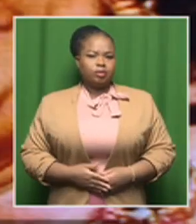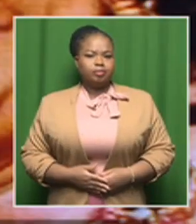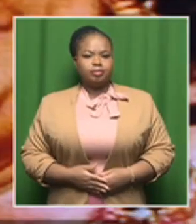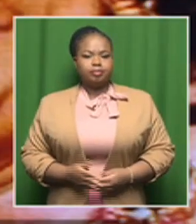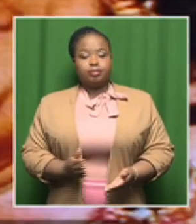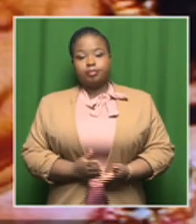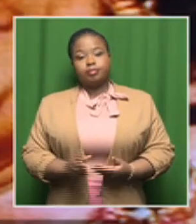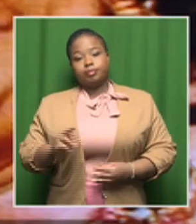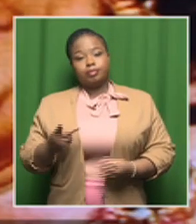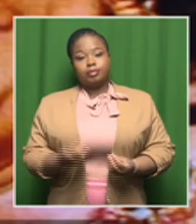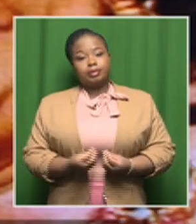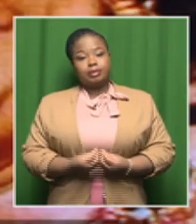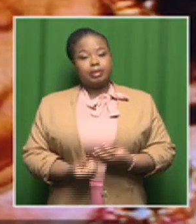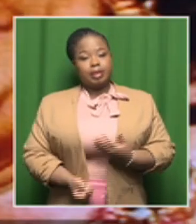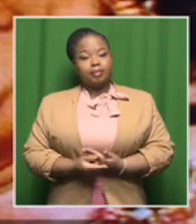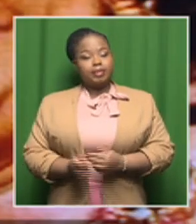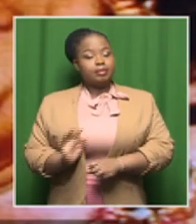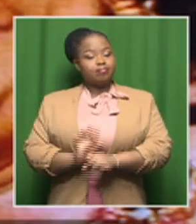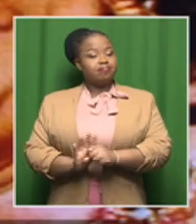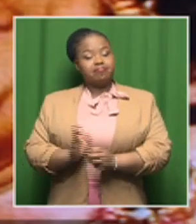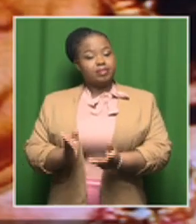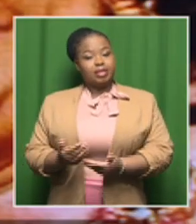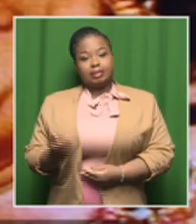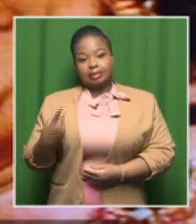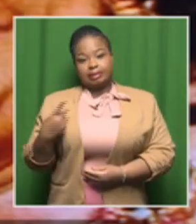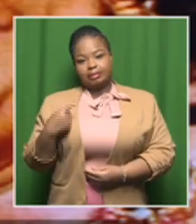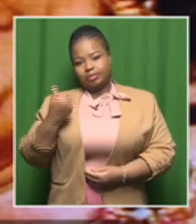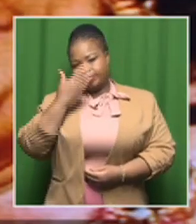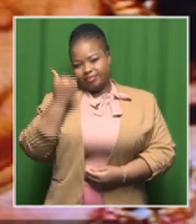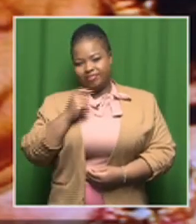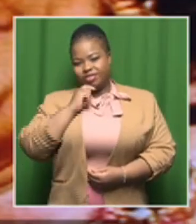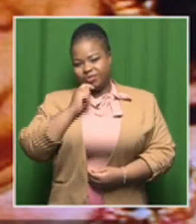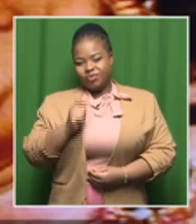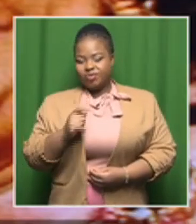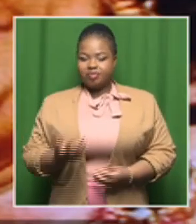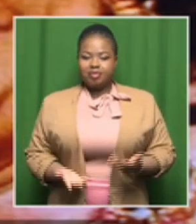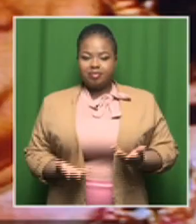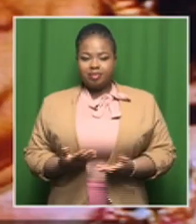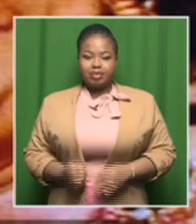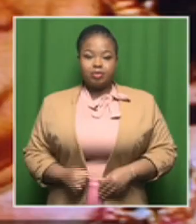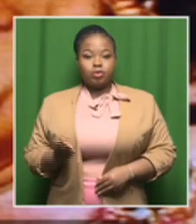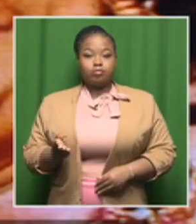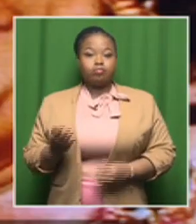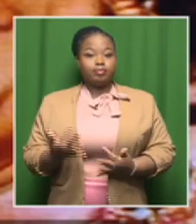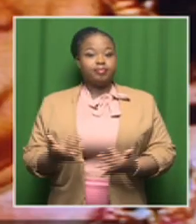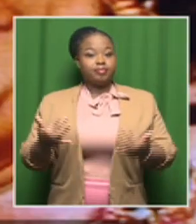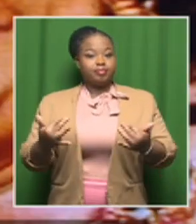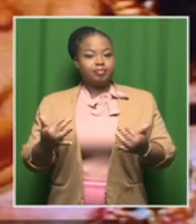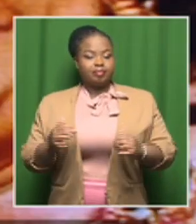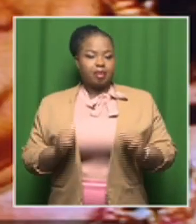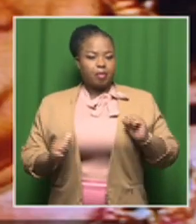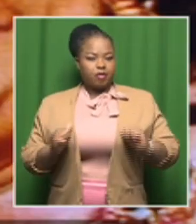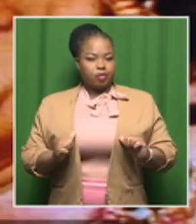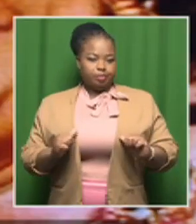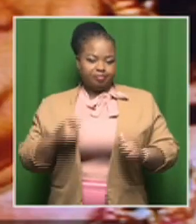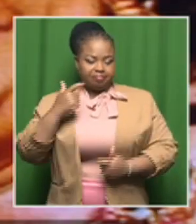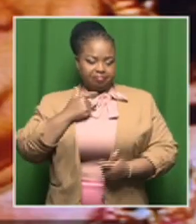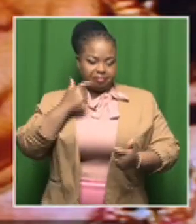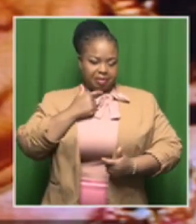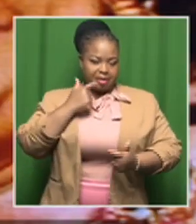the things that happen behind the scenes that perhaps you and I don't really know about. I mean, we may have sat in his audiences and